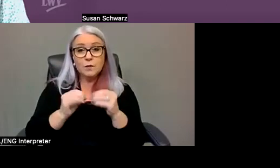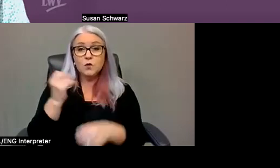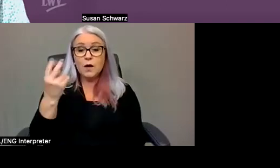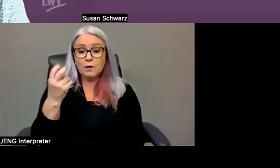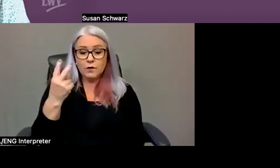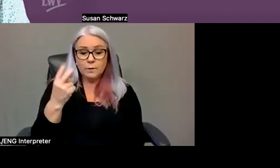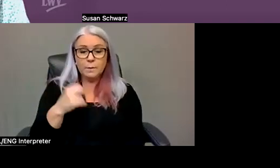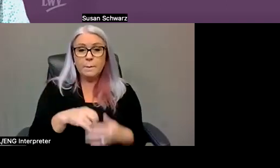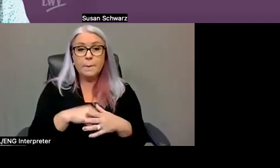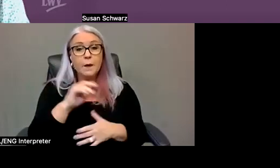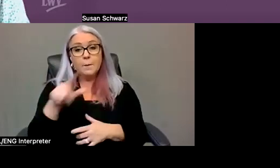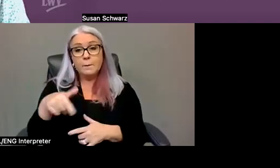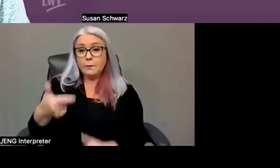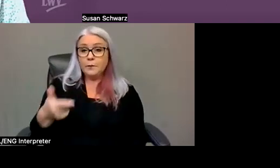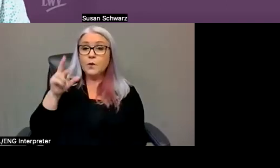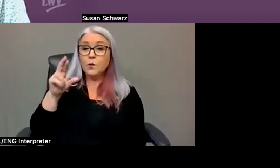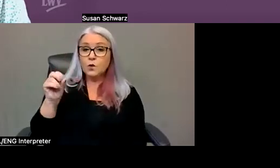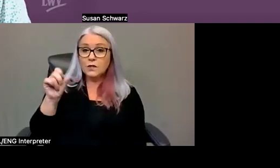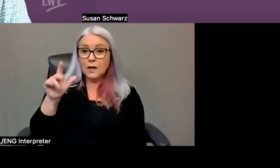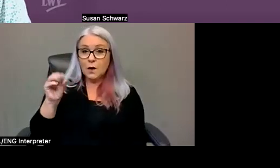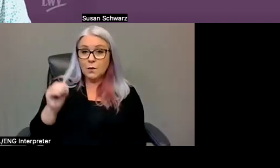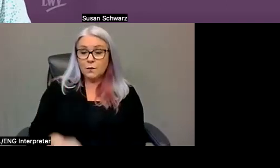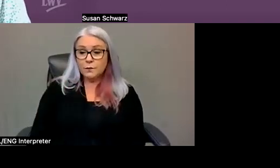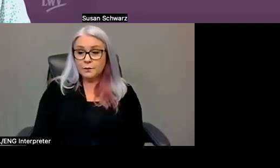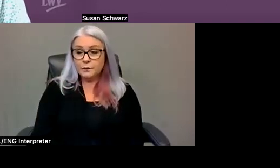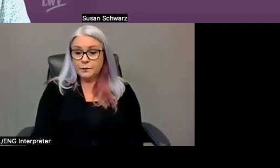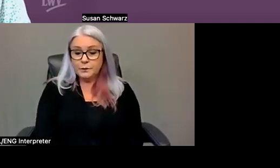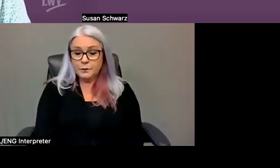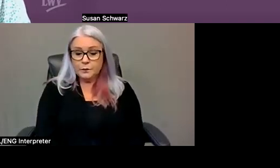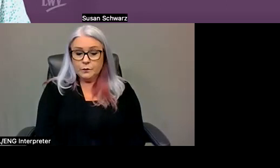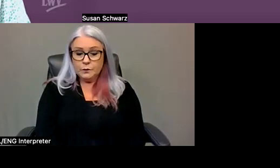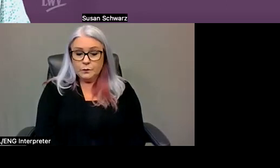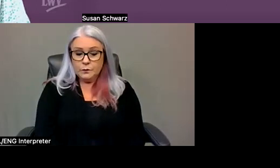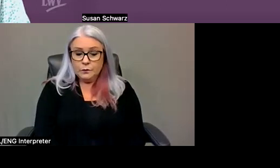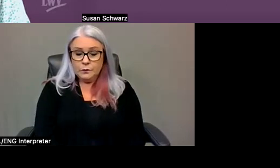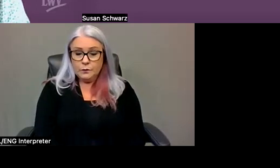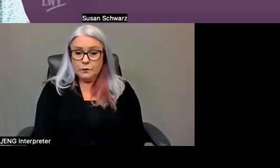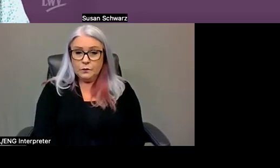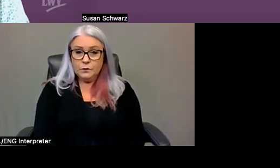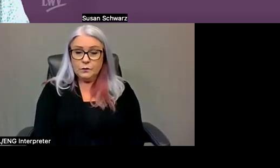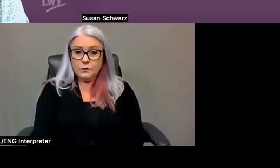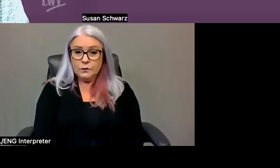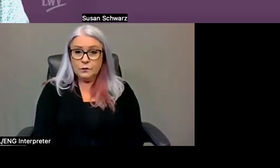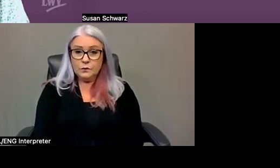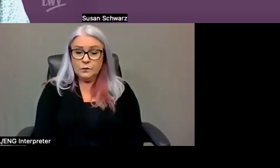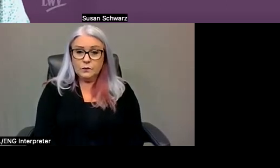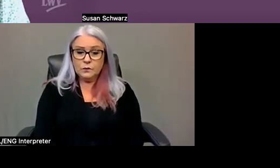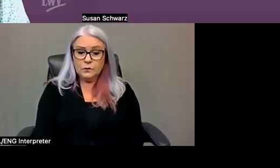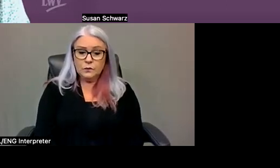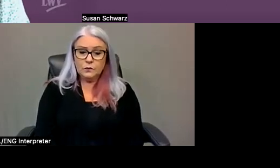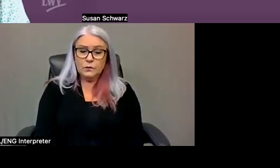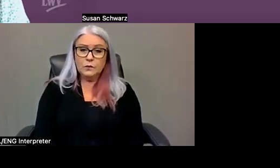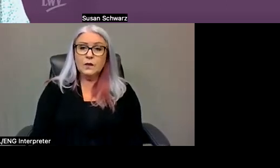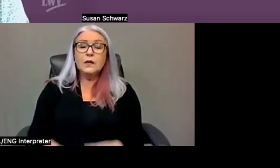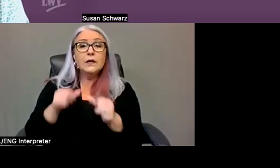will go to you first, Mr. Rossillo. How will you continue to have the village work towards sustainability and